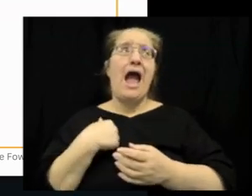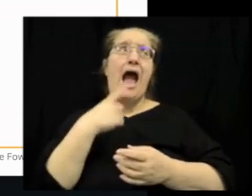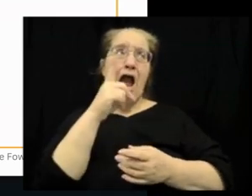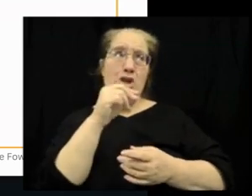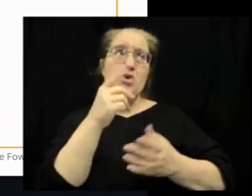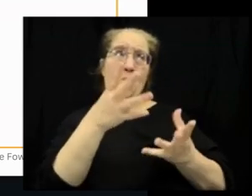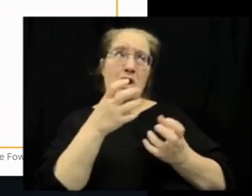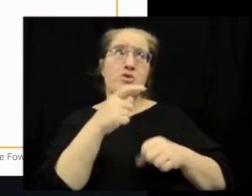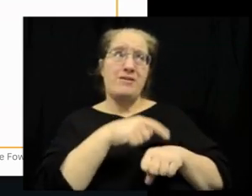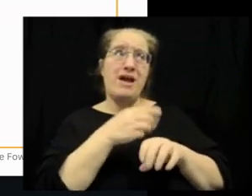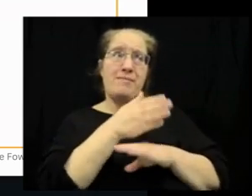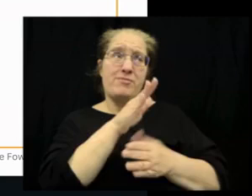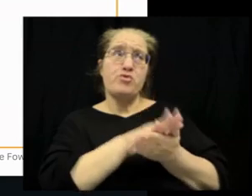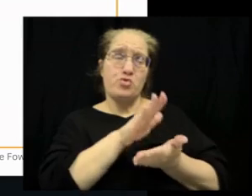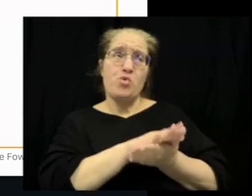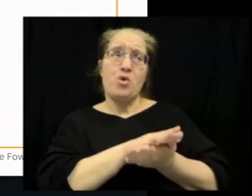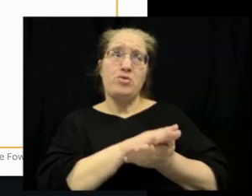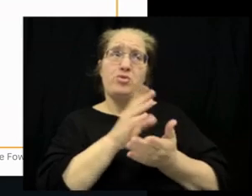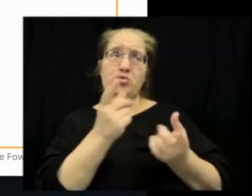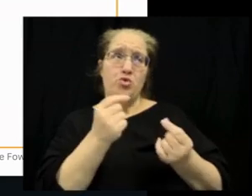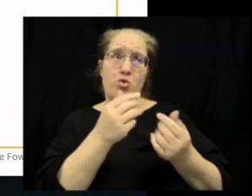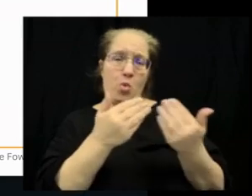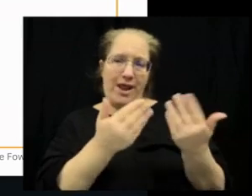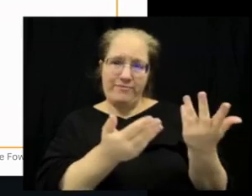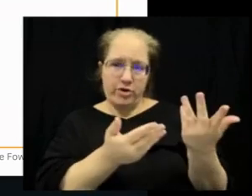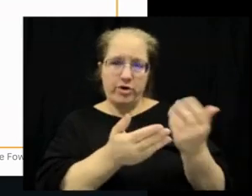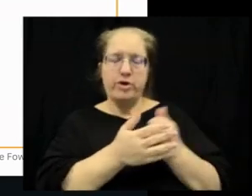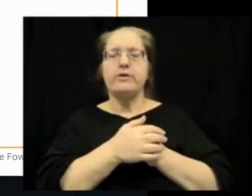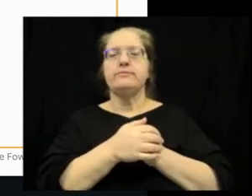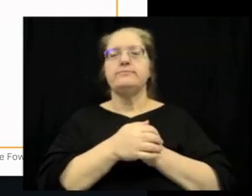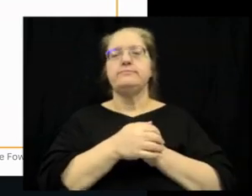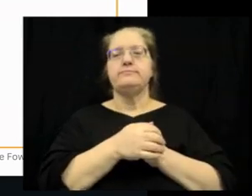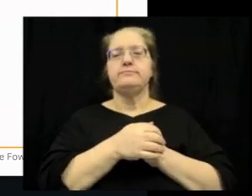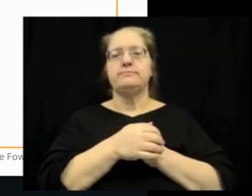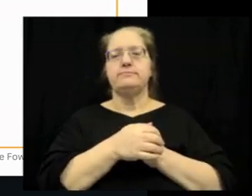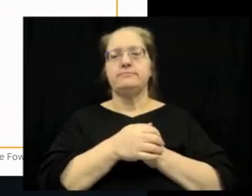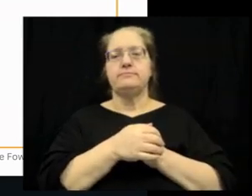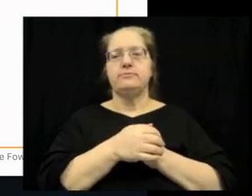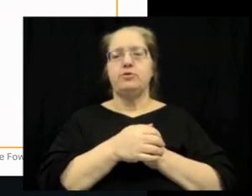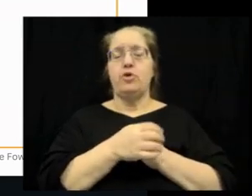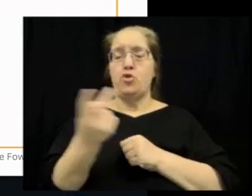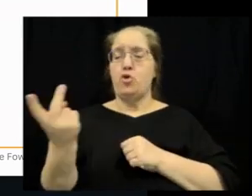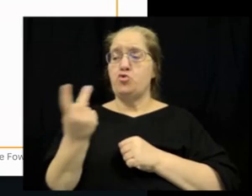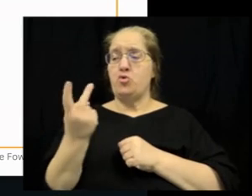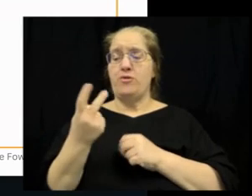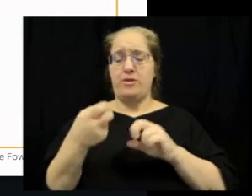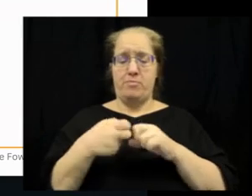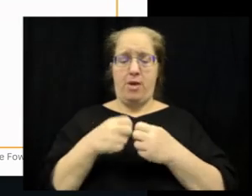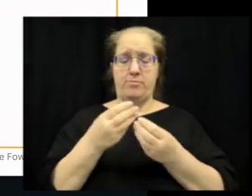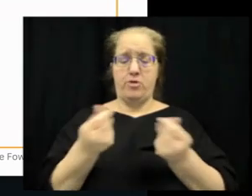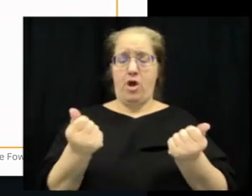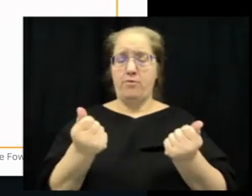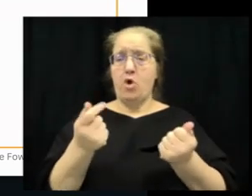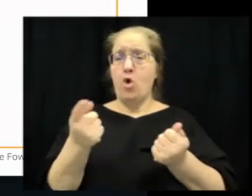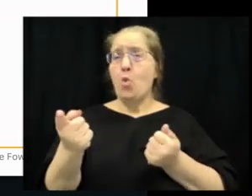time after school with your iPad or whatever it is. And let's problem solve. What can you do at lunchtime today to